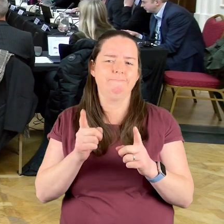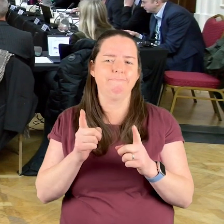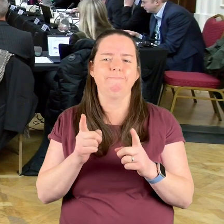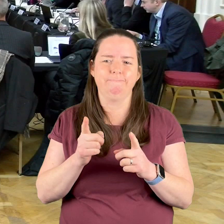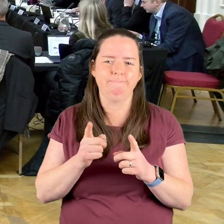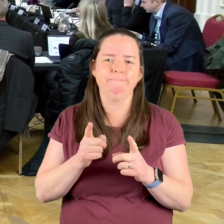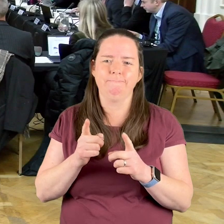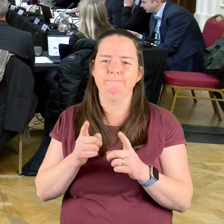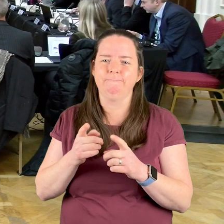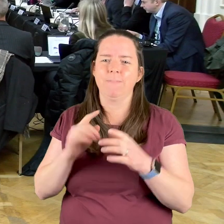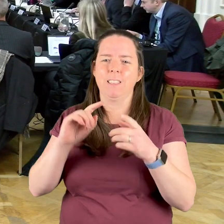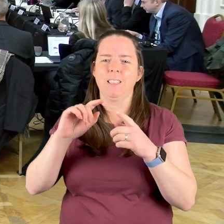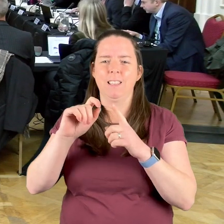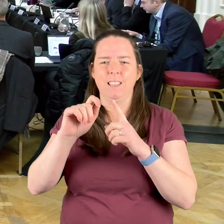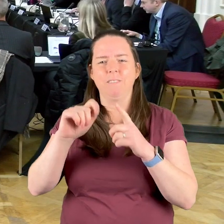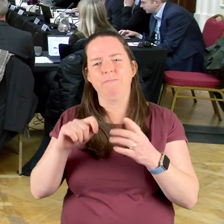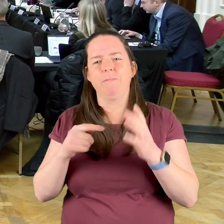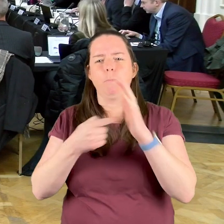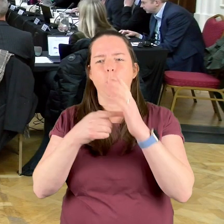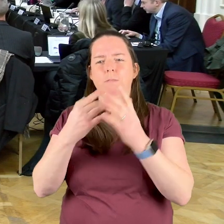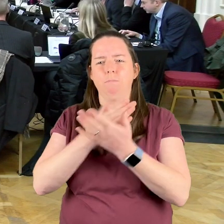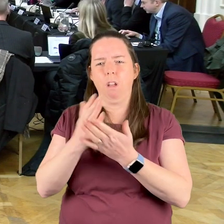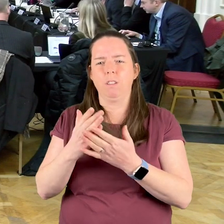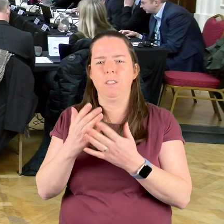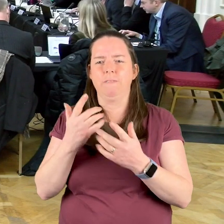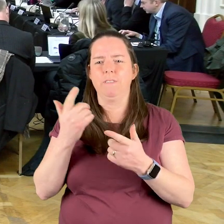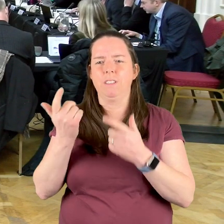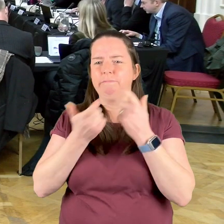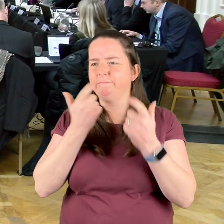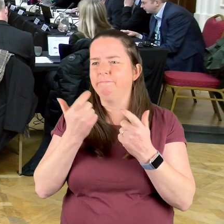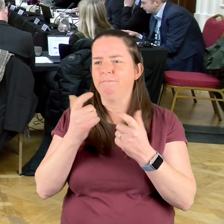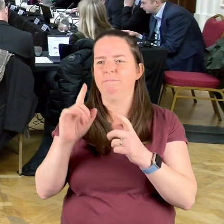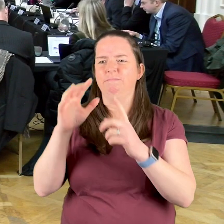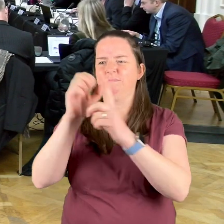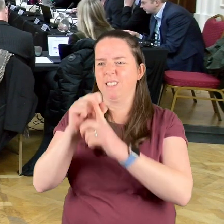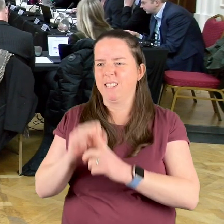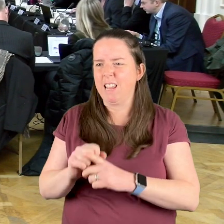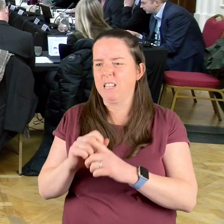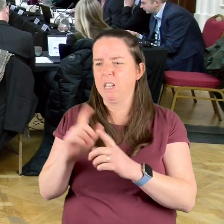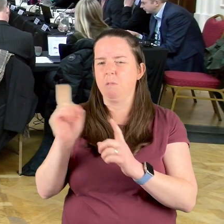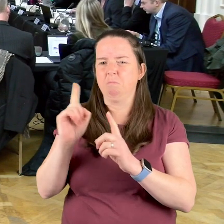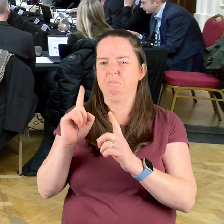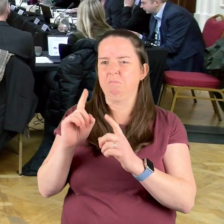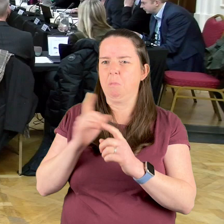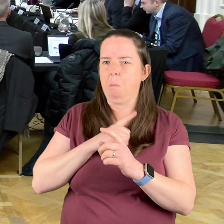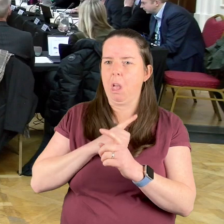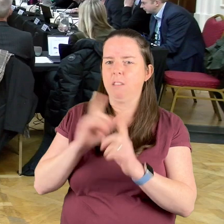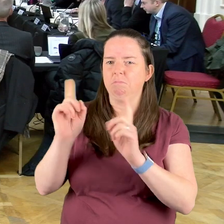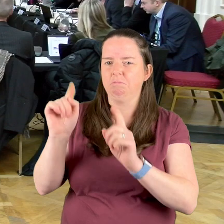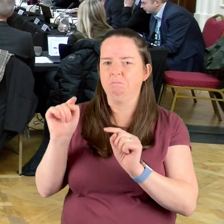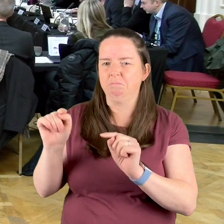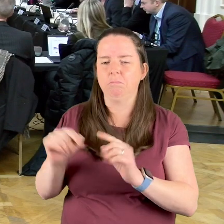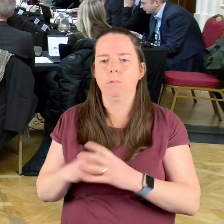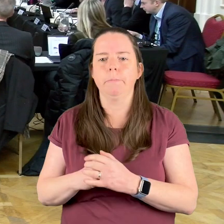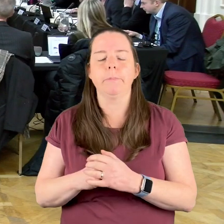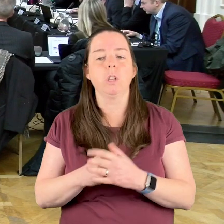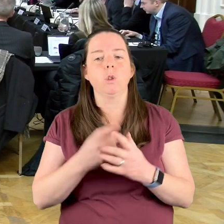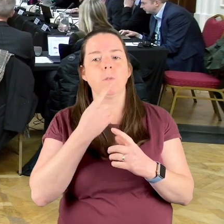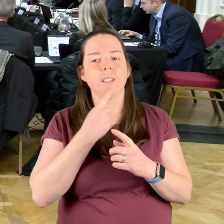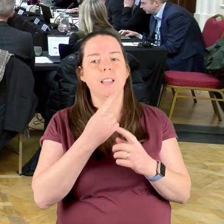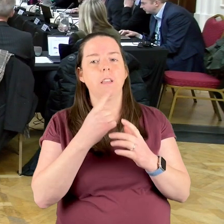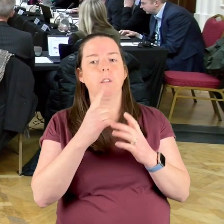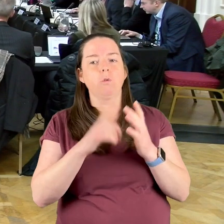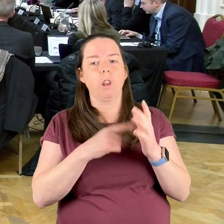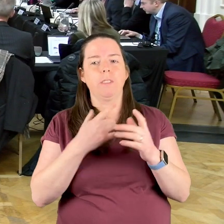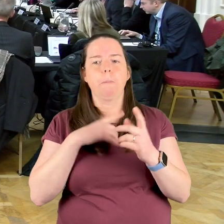key part of finding a way out of where we are on some of these indicators. Thank you. Karen? So just to say,